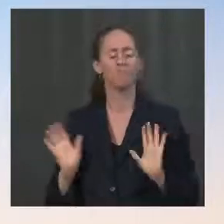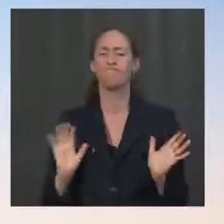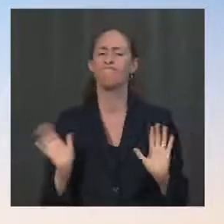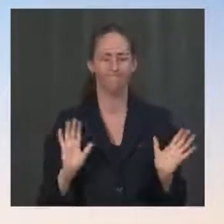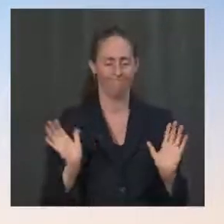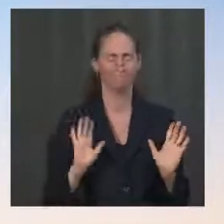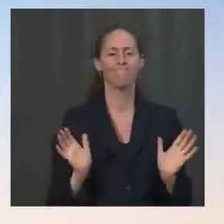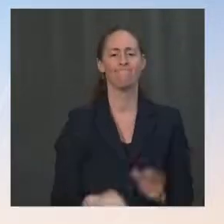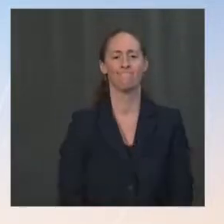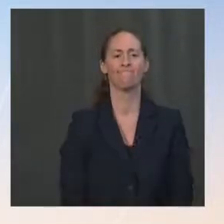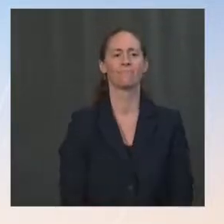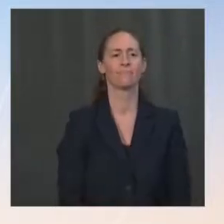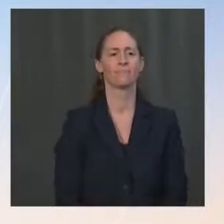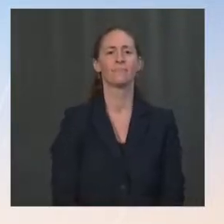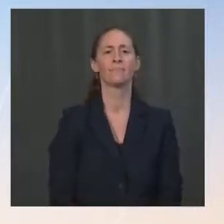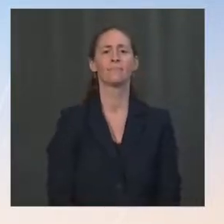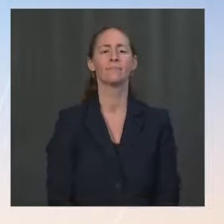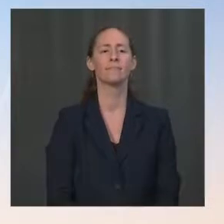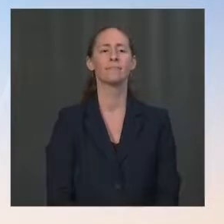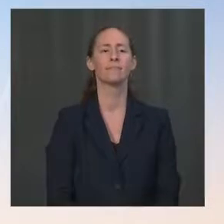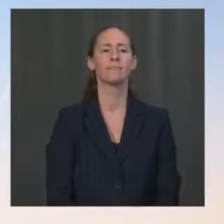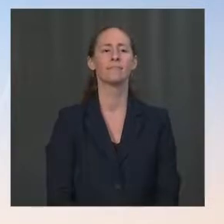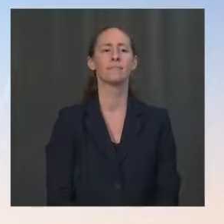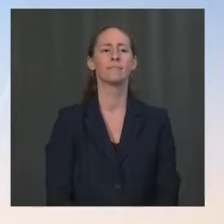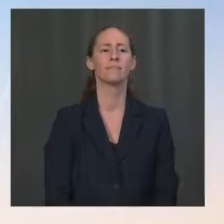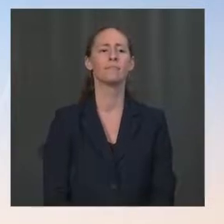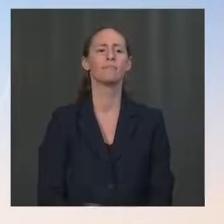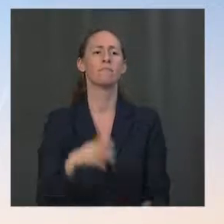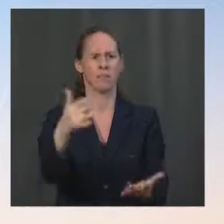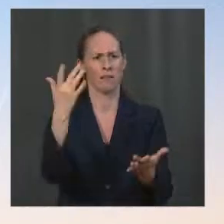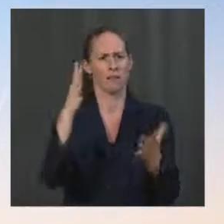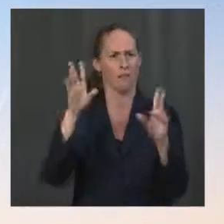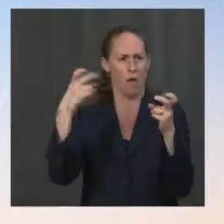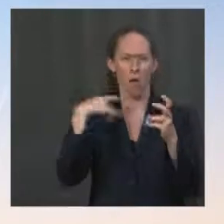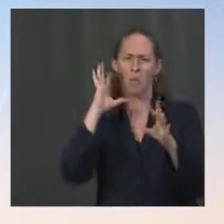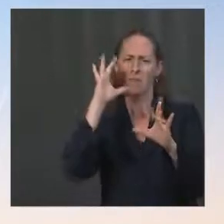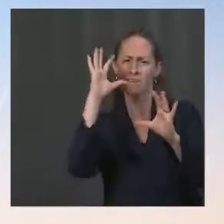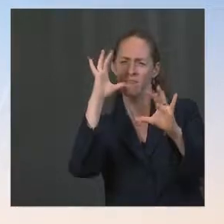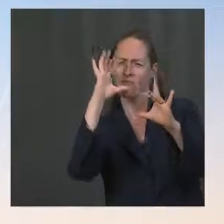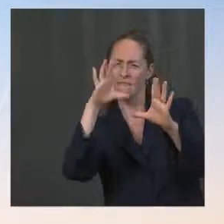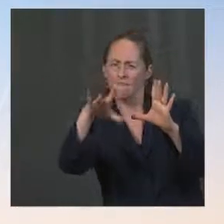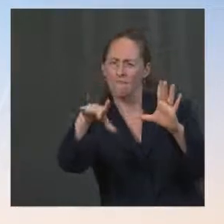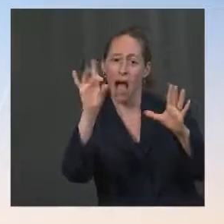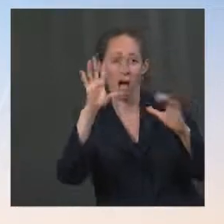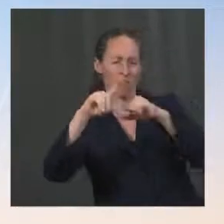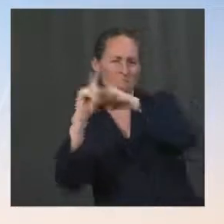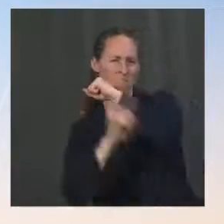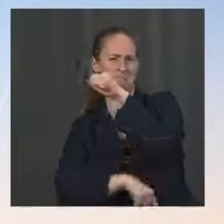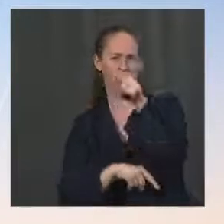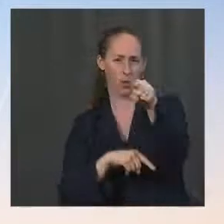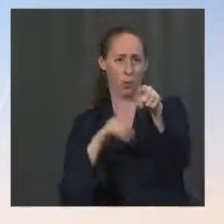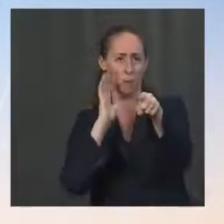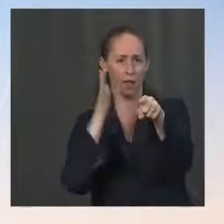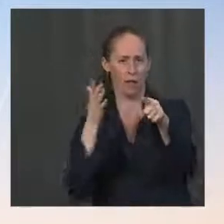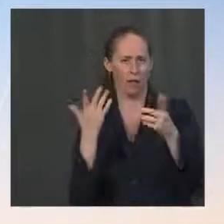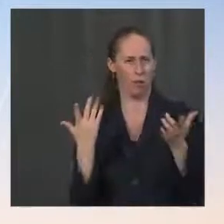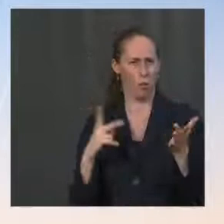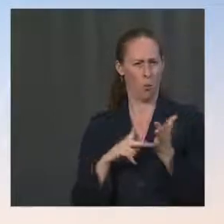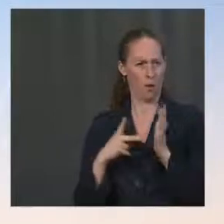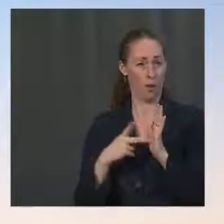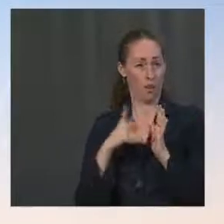When the president says, we will hunt you down and make you pay, what does that look like? Is he going to order a mission to kill the